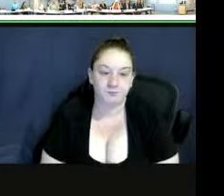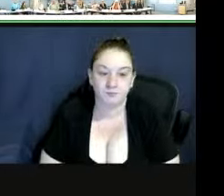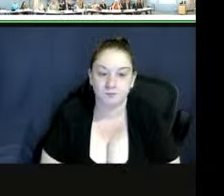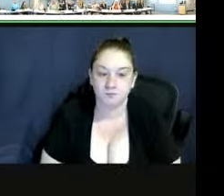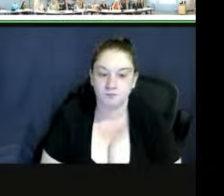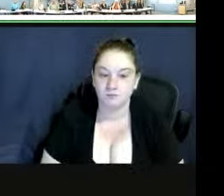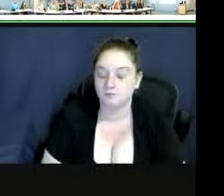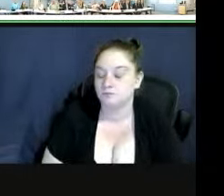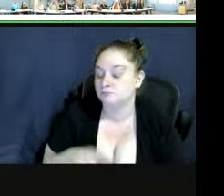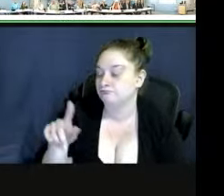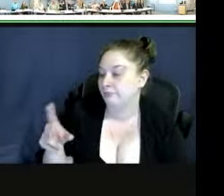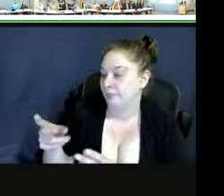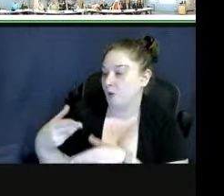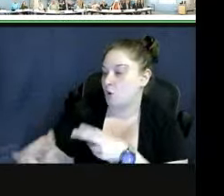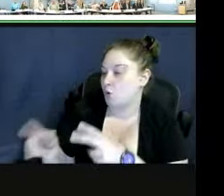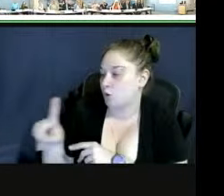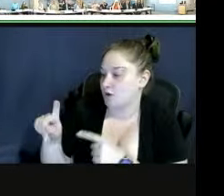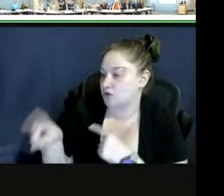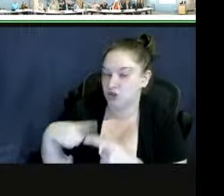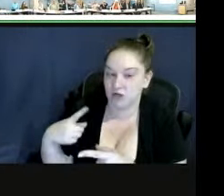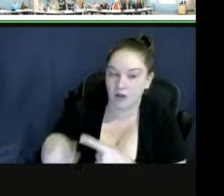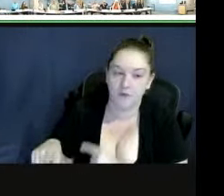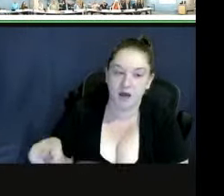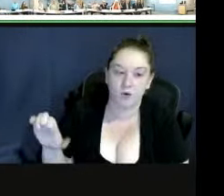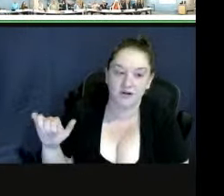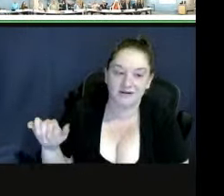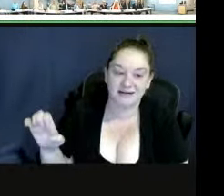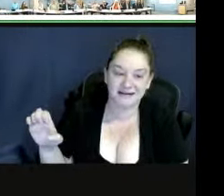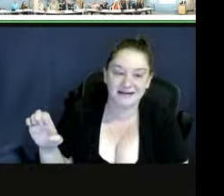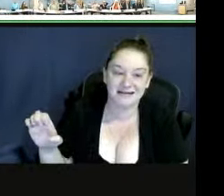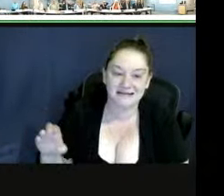Quick question about youth development. Is that Scott?